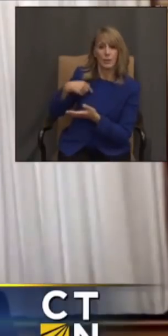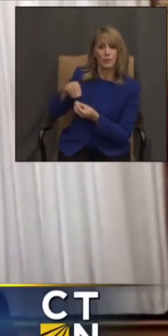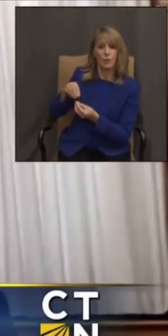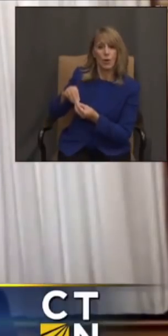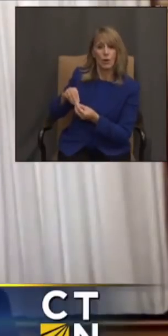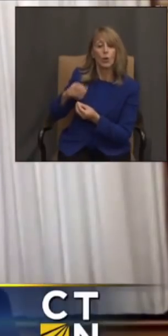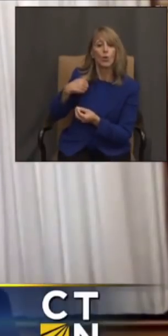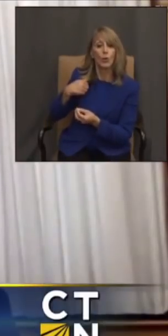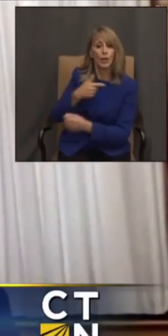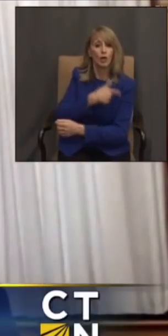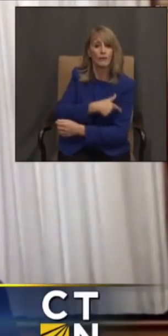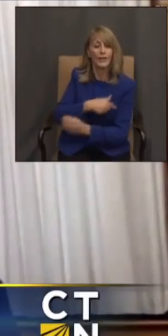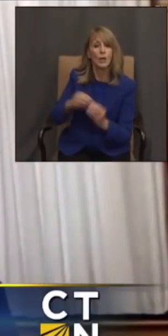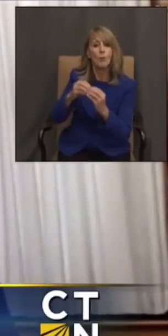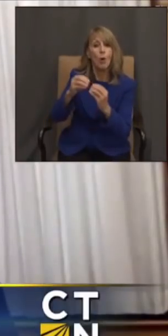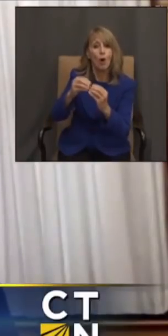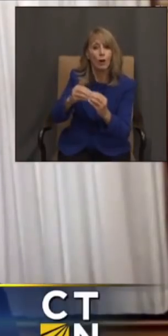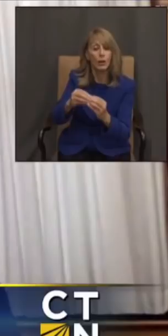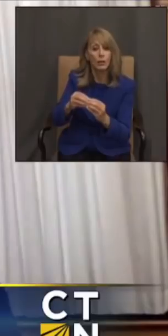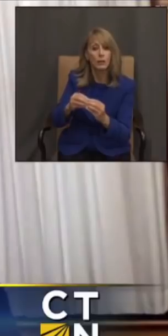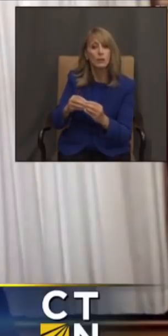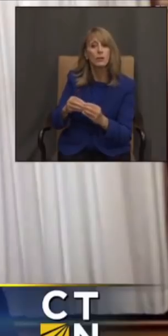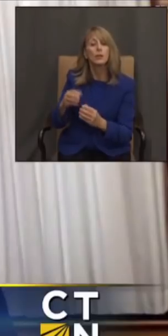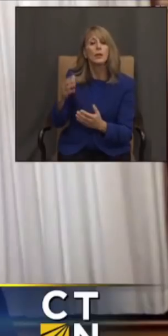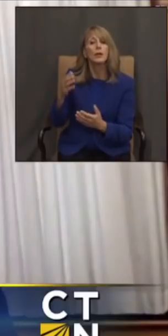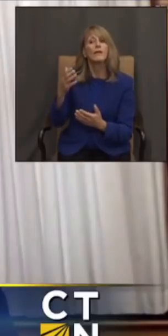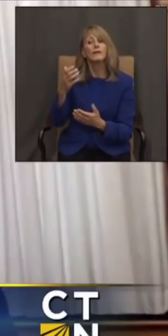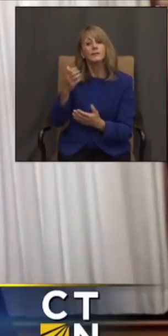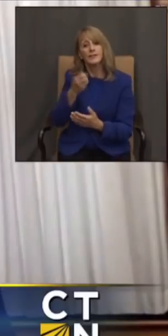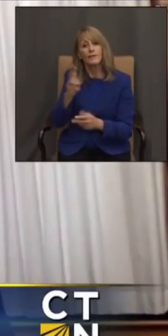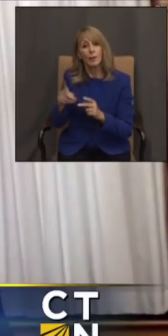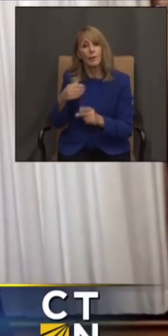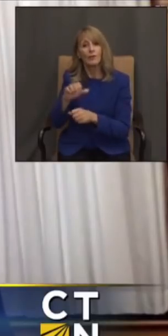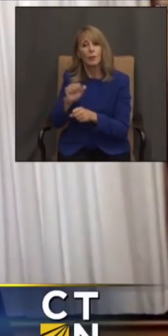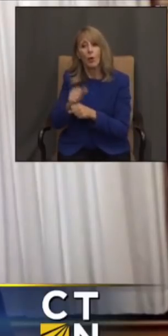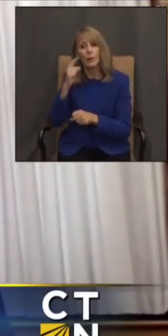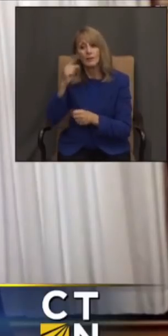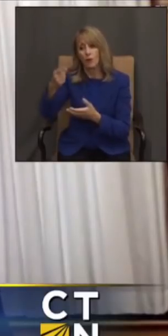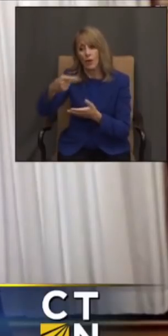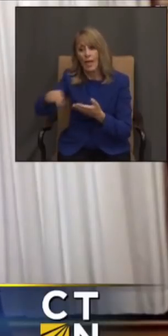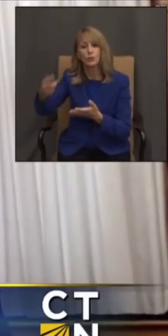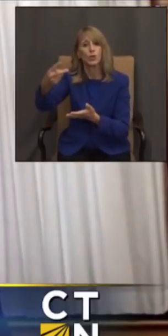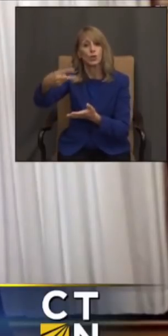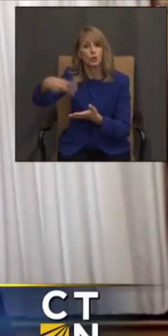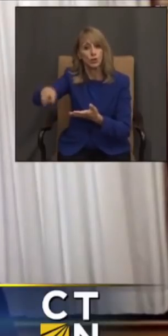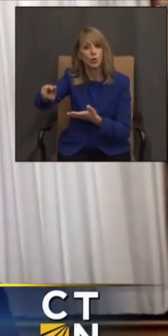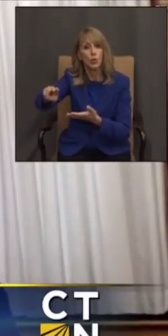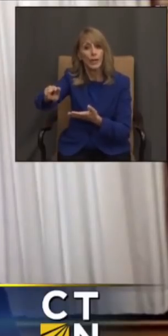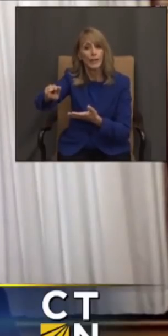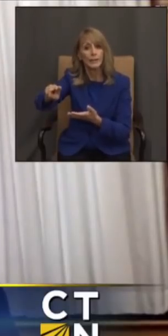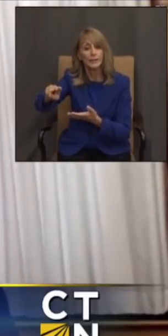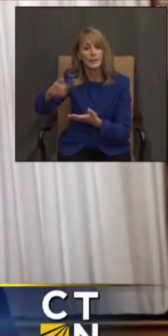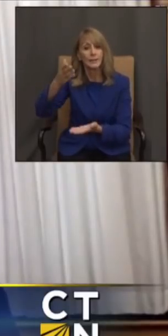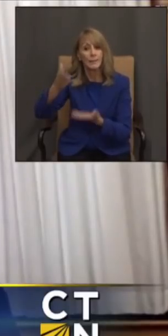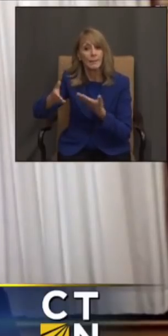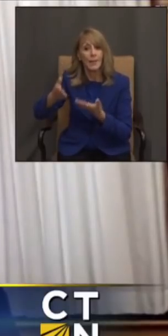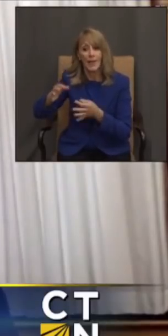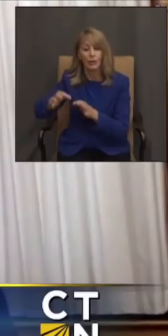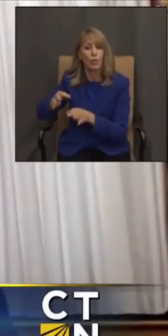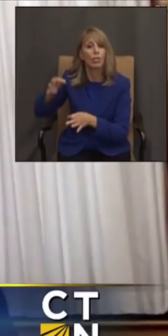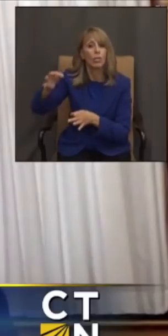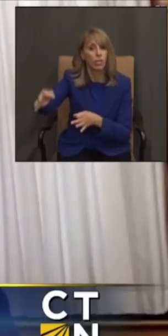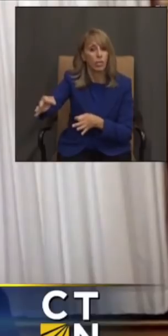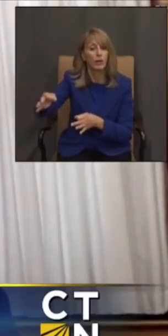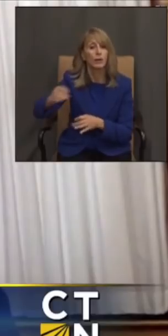could vaccinate more people this week. I mean, there's people who have appointments right now for next week, for the week after, that could have been brought forward. But part